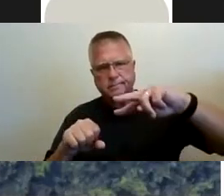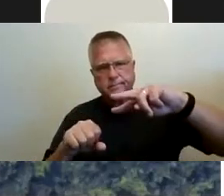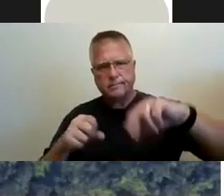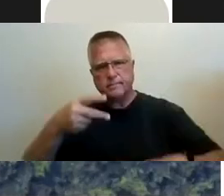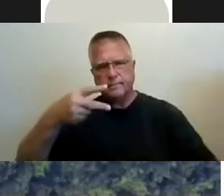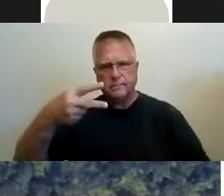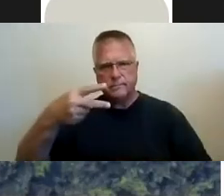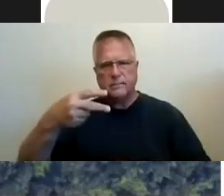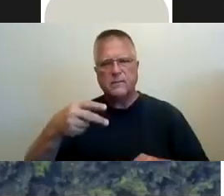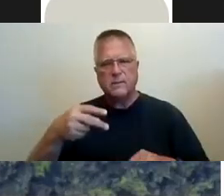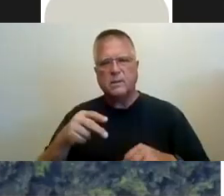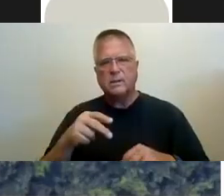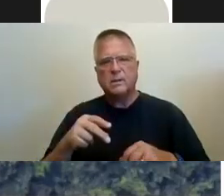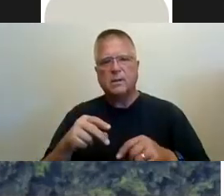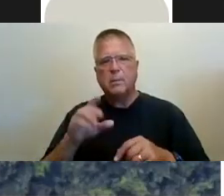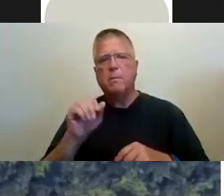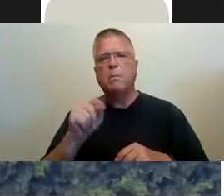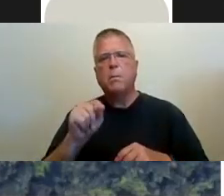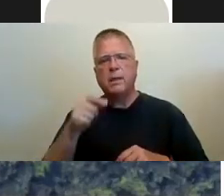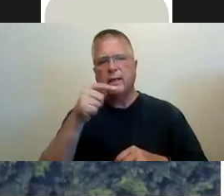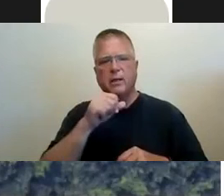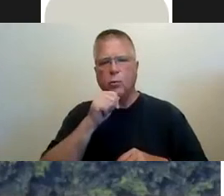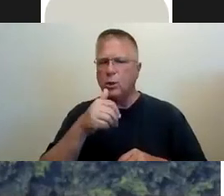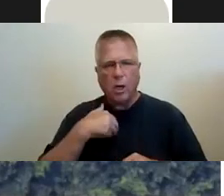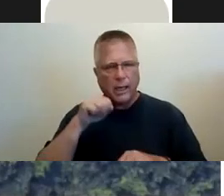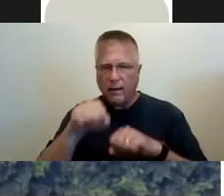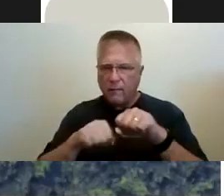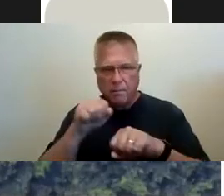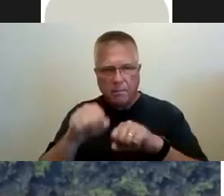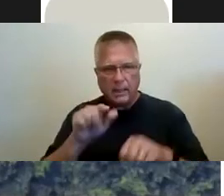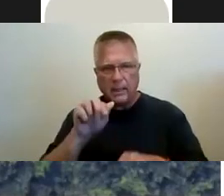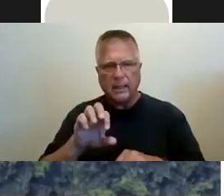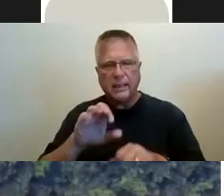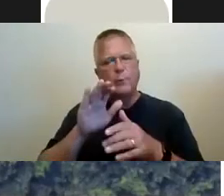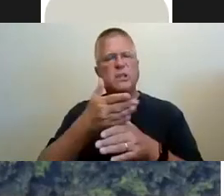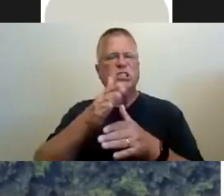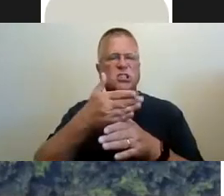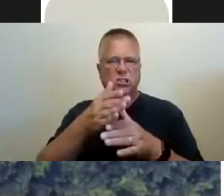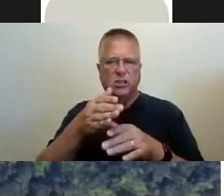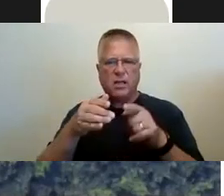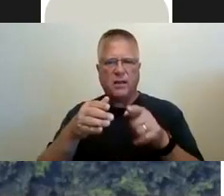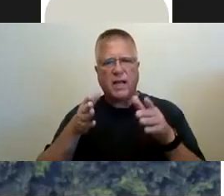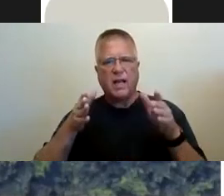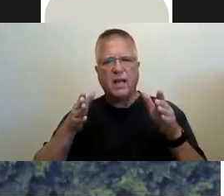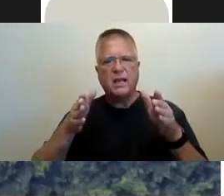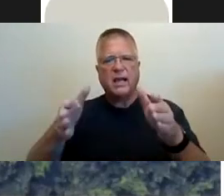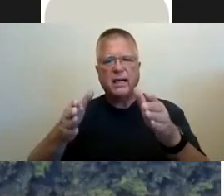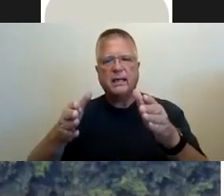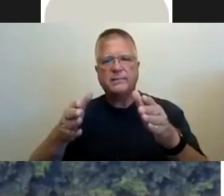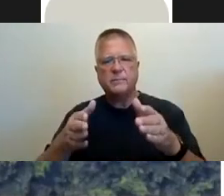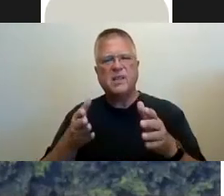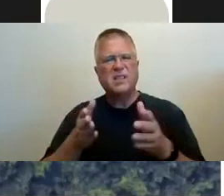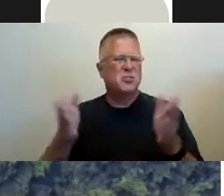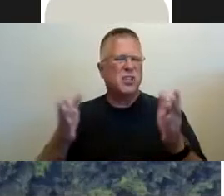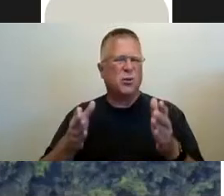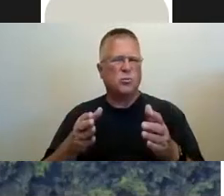not have, in that segment, would not have a bike lane. They would just share the lane, the general purpose lanes, which is